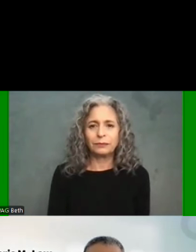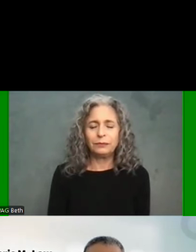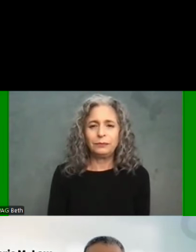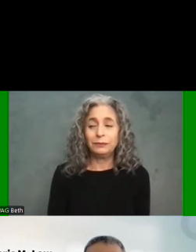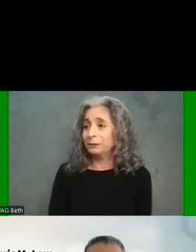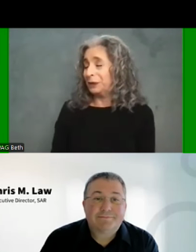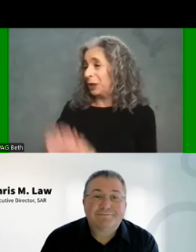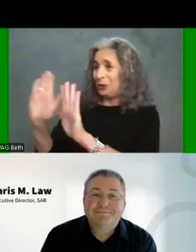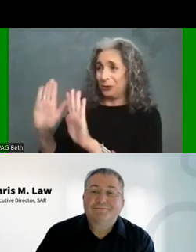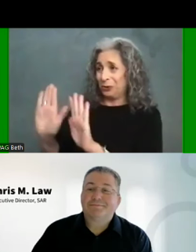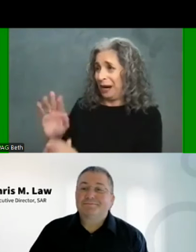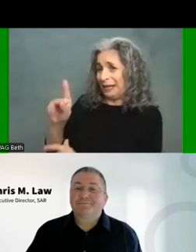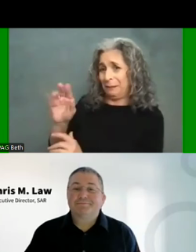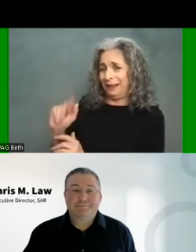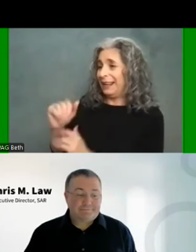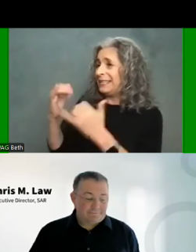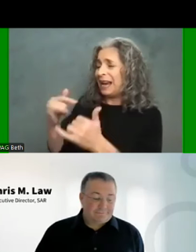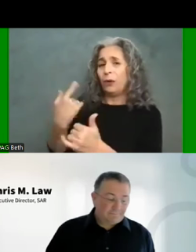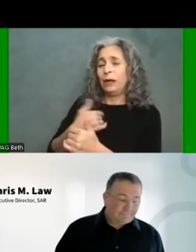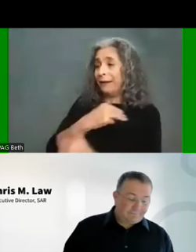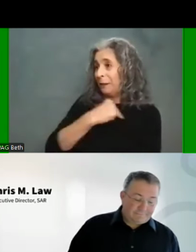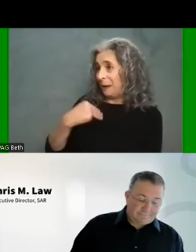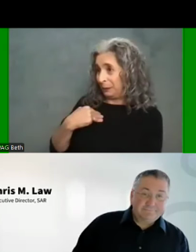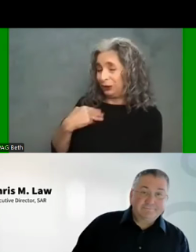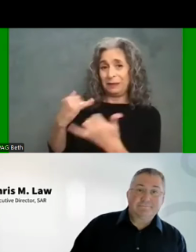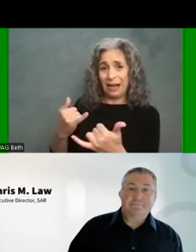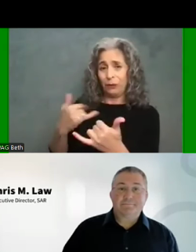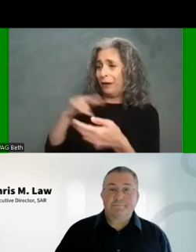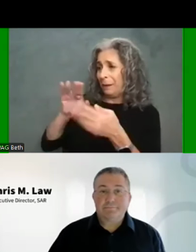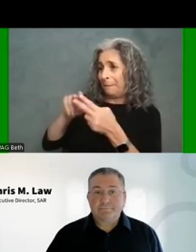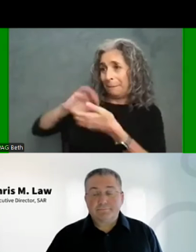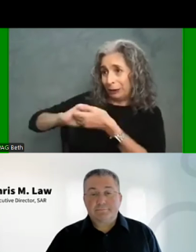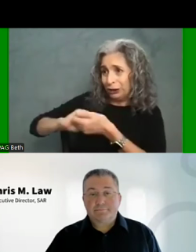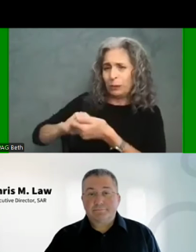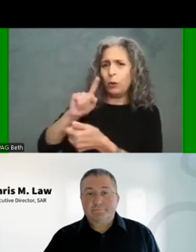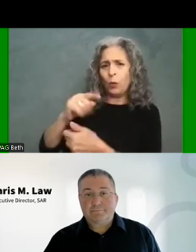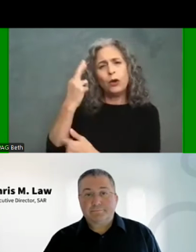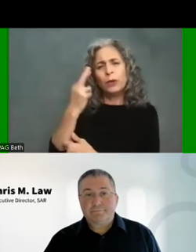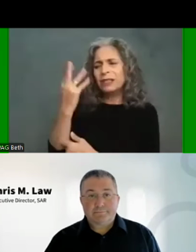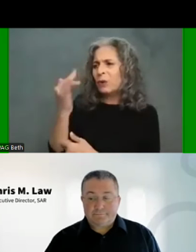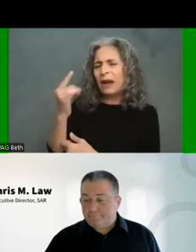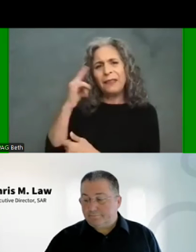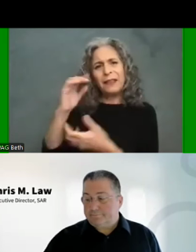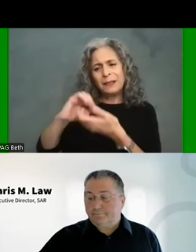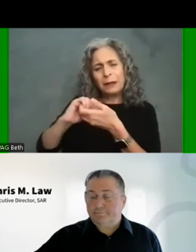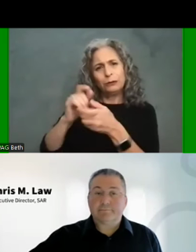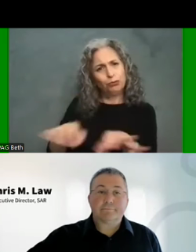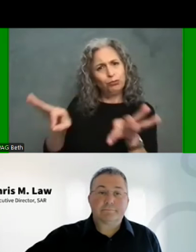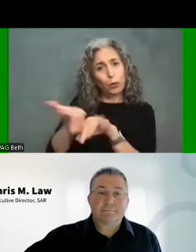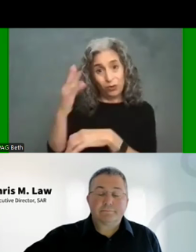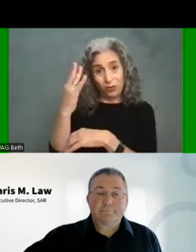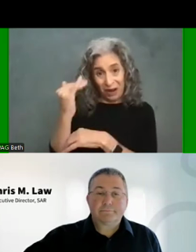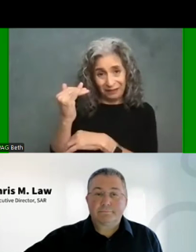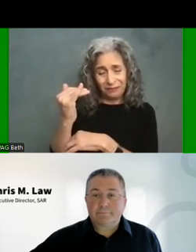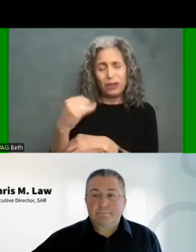Great. So now that we have this membership, we have this partnership, and one of the reasons why I think this partnership is important is,